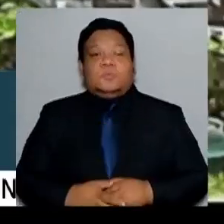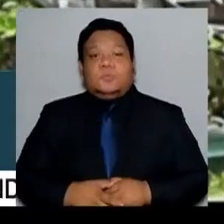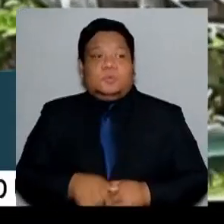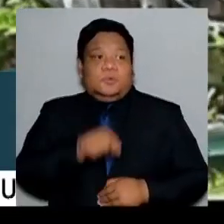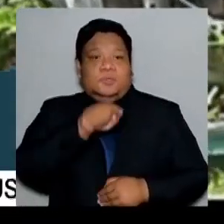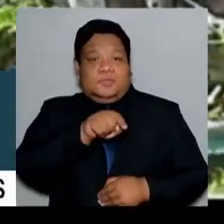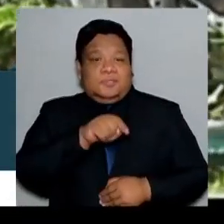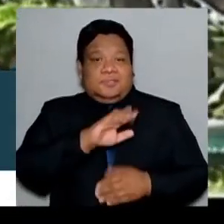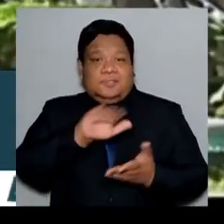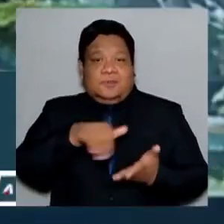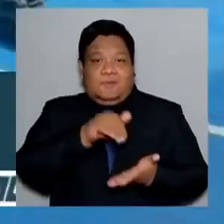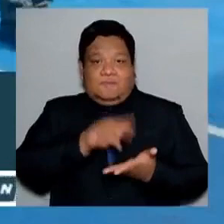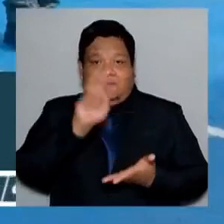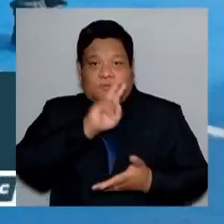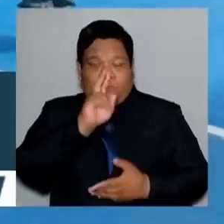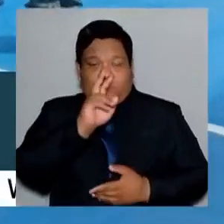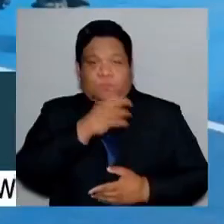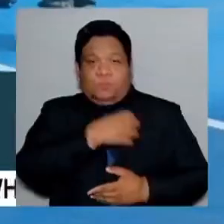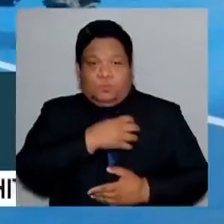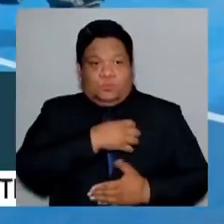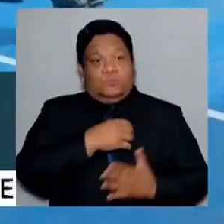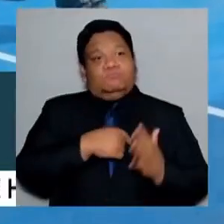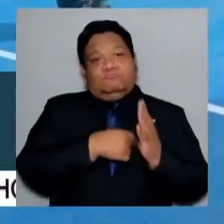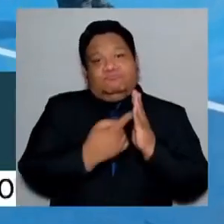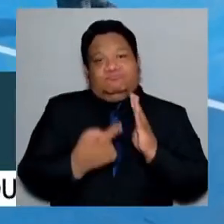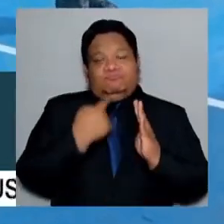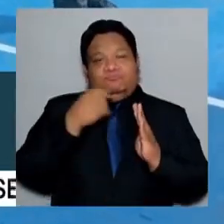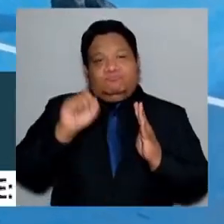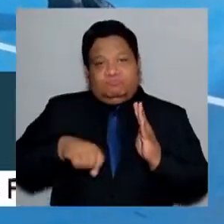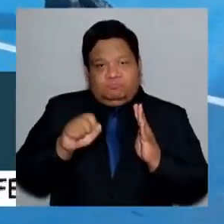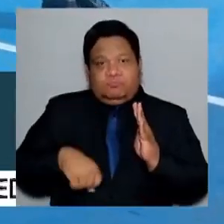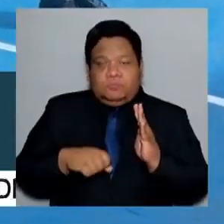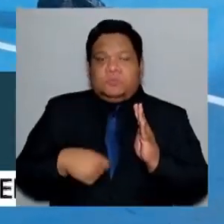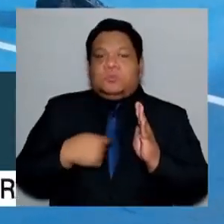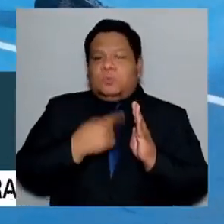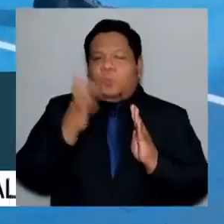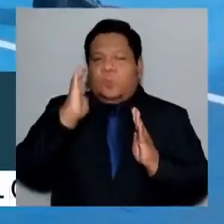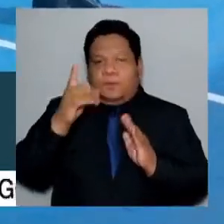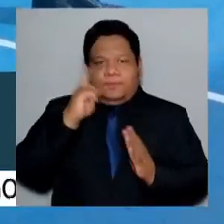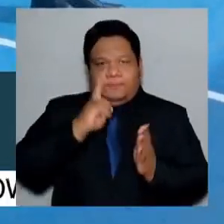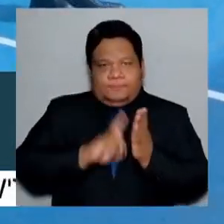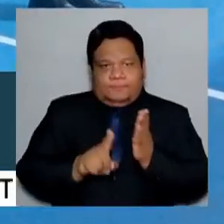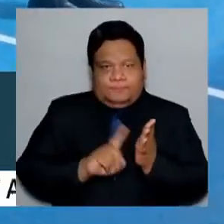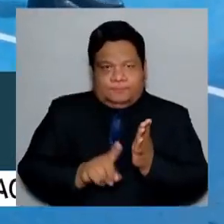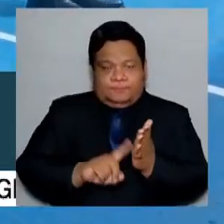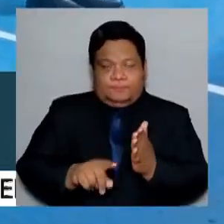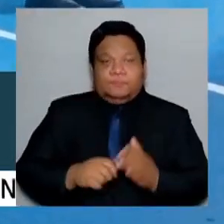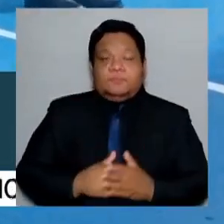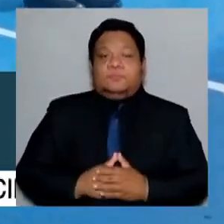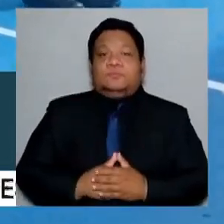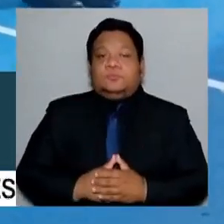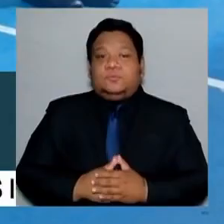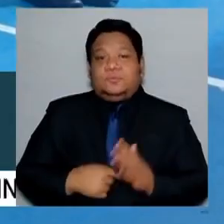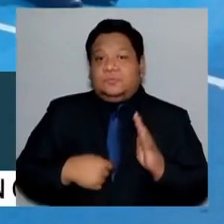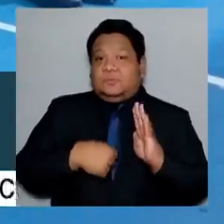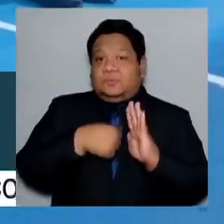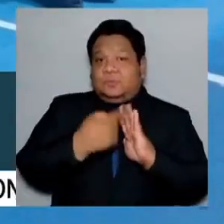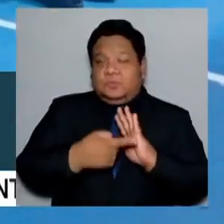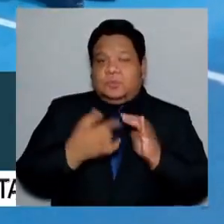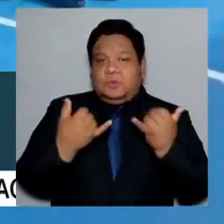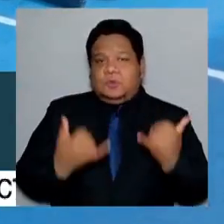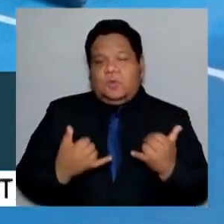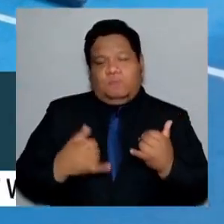the assignment of these men and said that they will look into the matter. In fact, the identified cops are now relieved from their